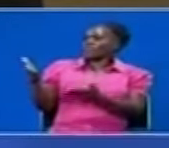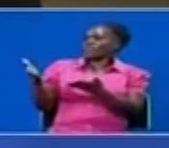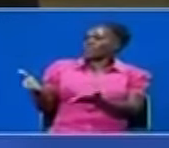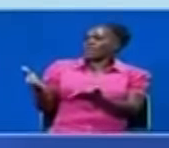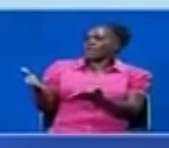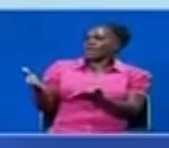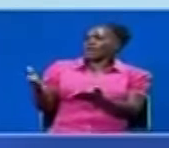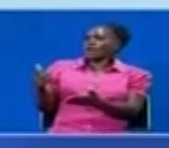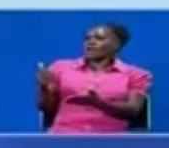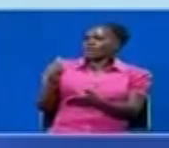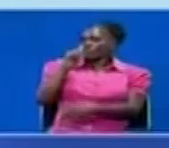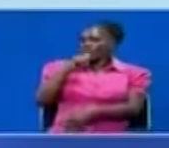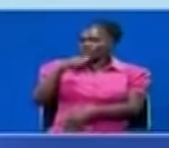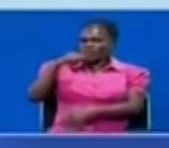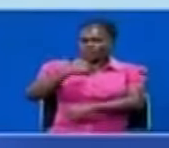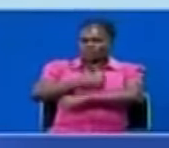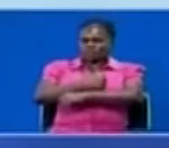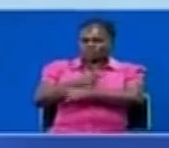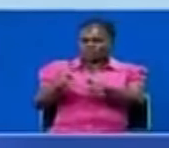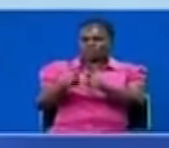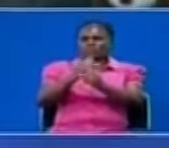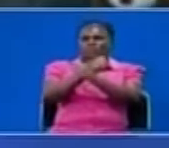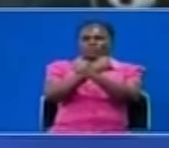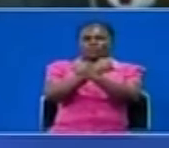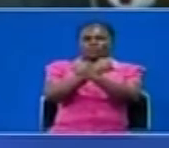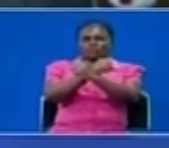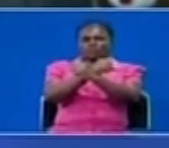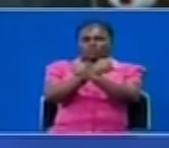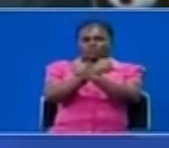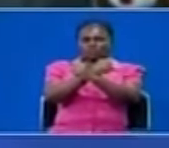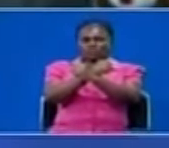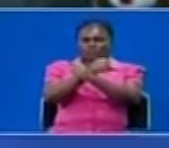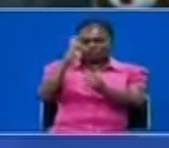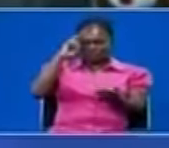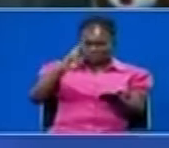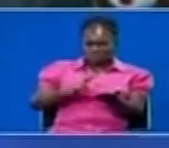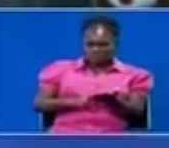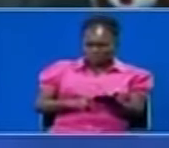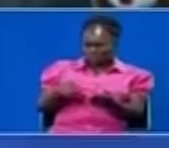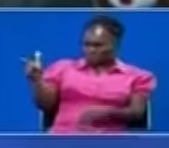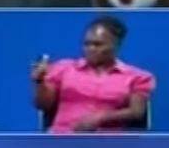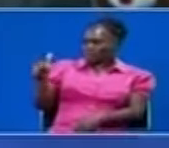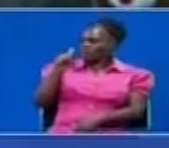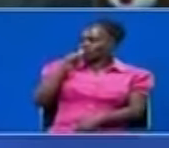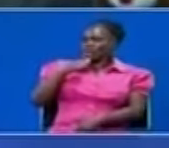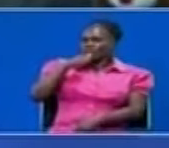surveillance, the privacy of the students is protected. We have not installed cameras in any